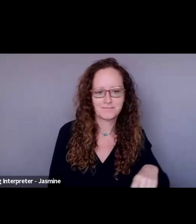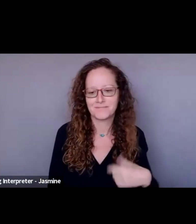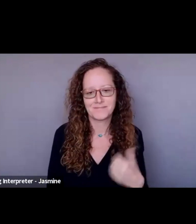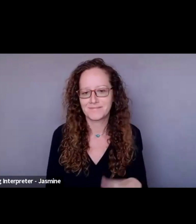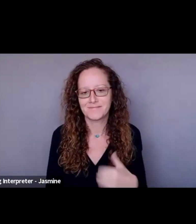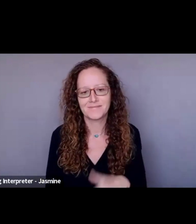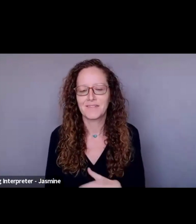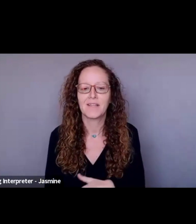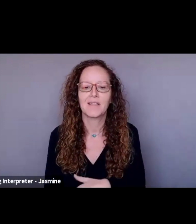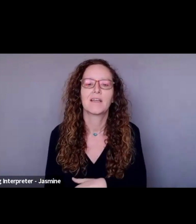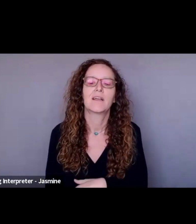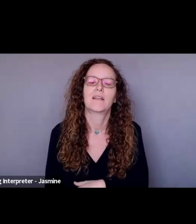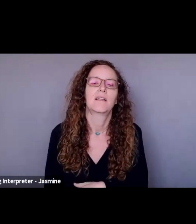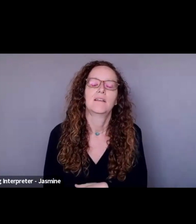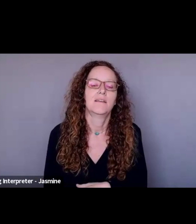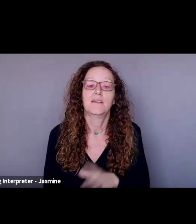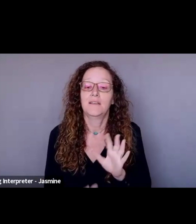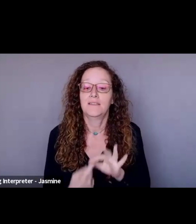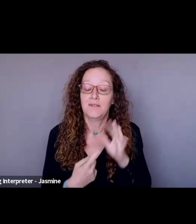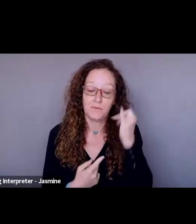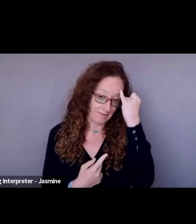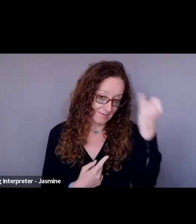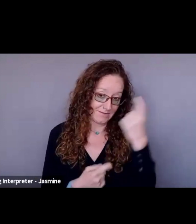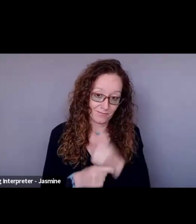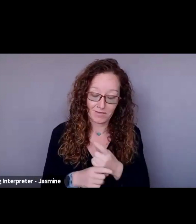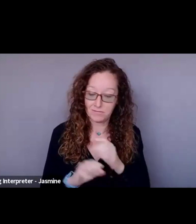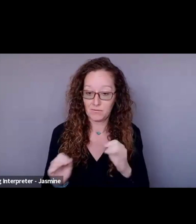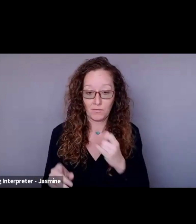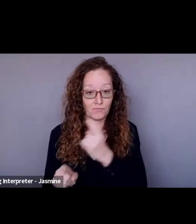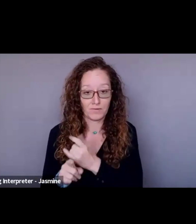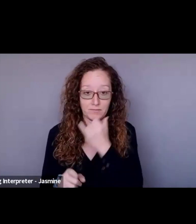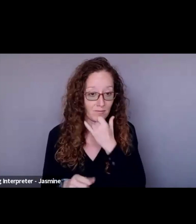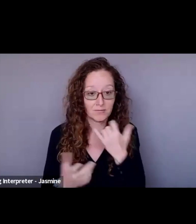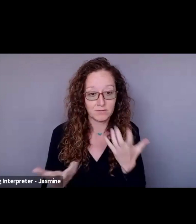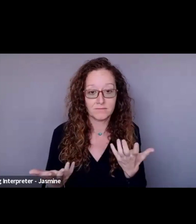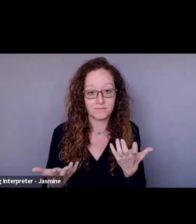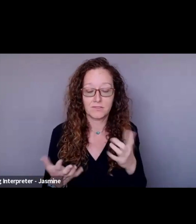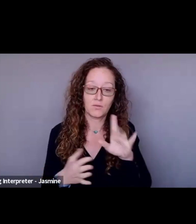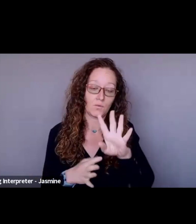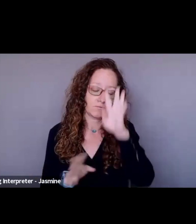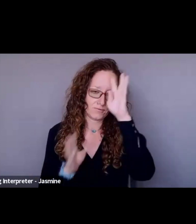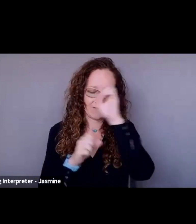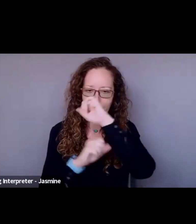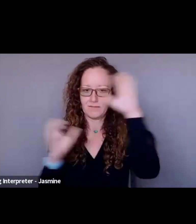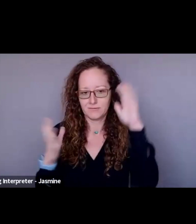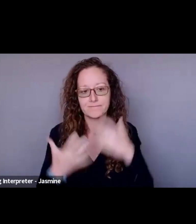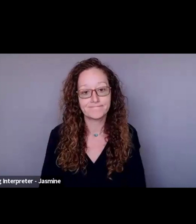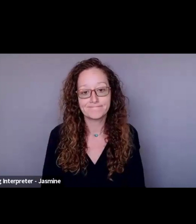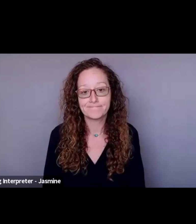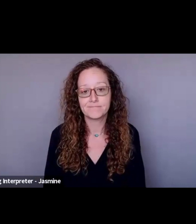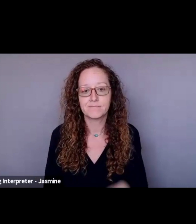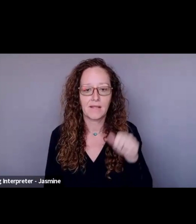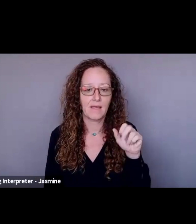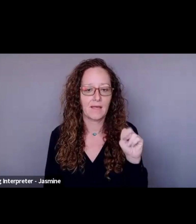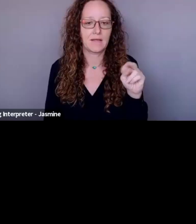unique premise, and there is no such thing as a right or wrong. It's your creative vision. And